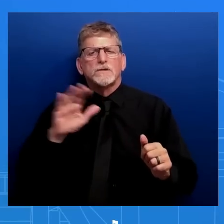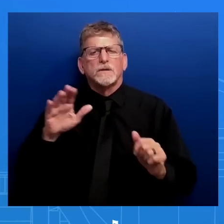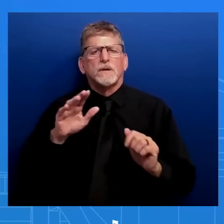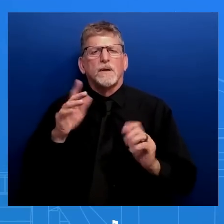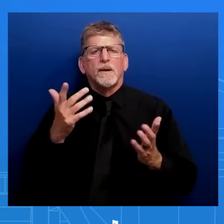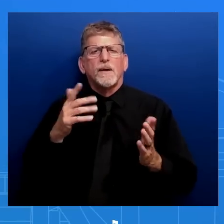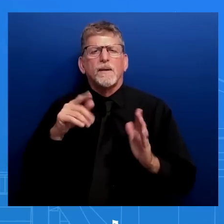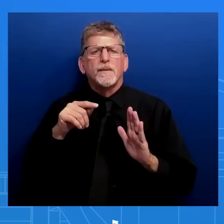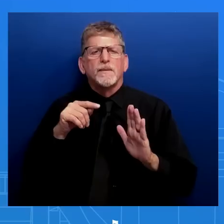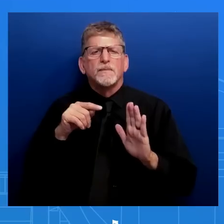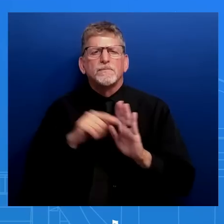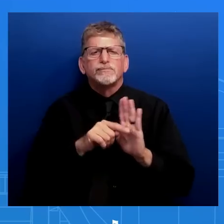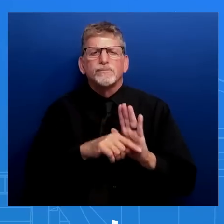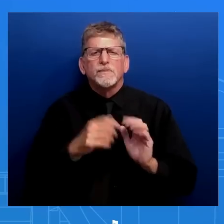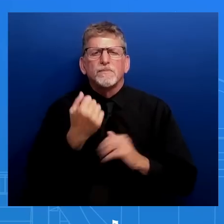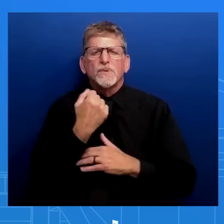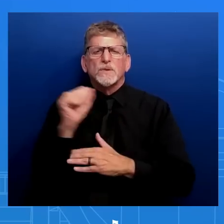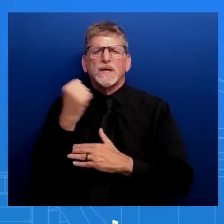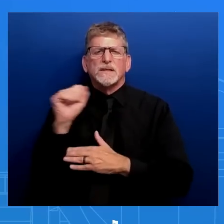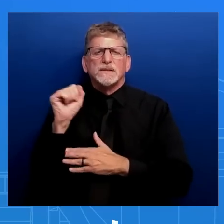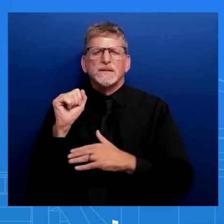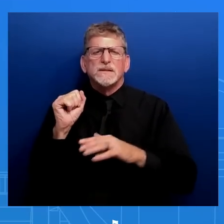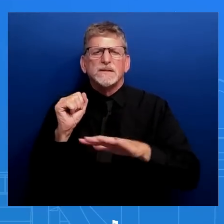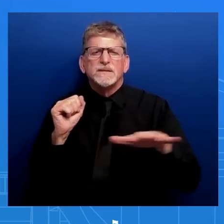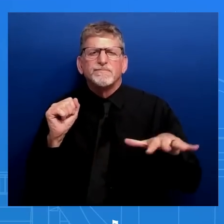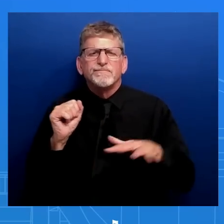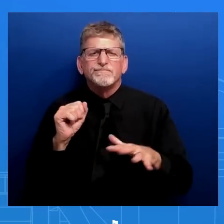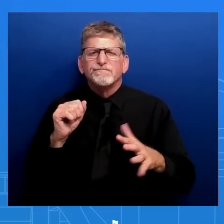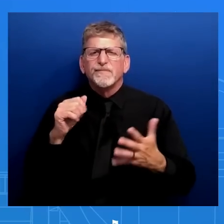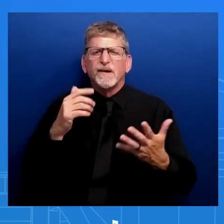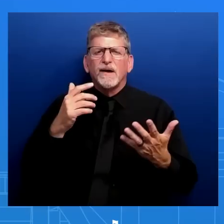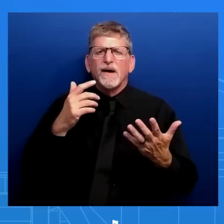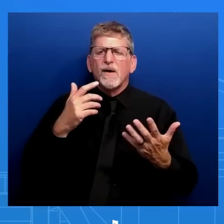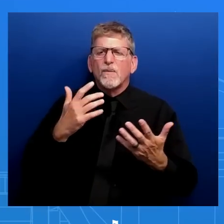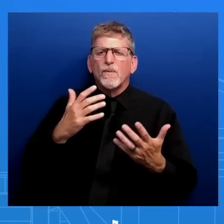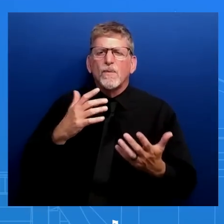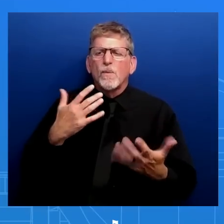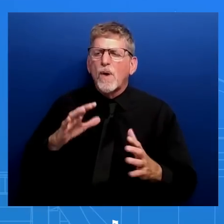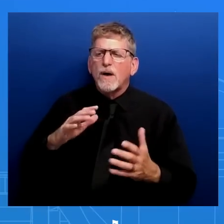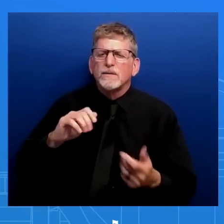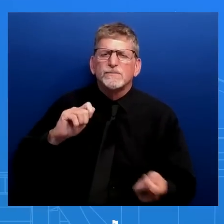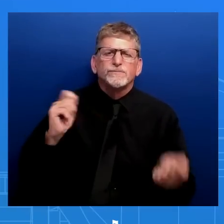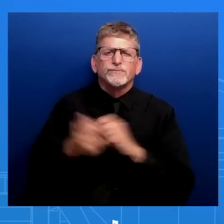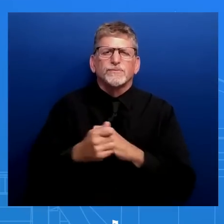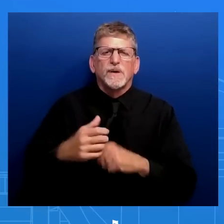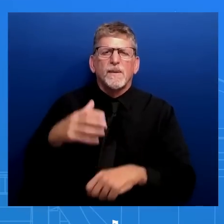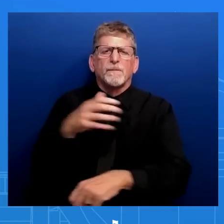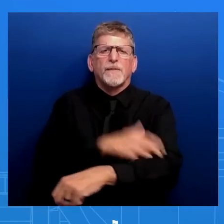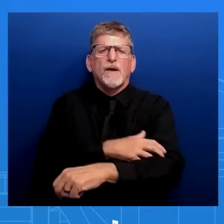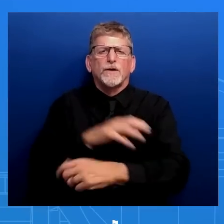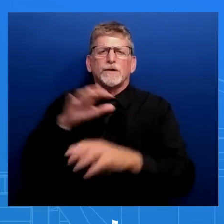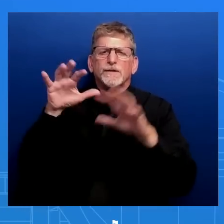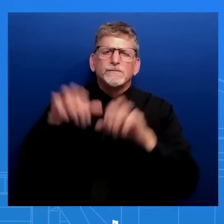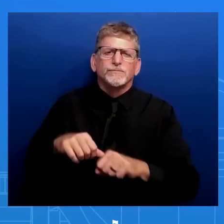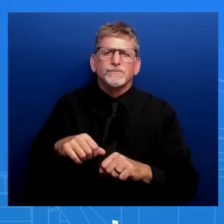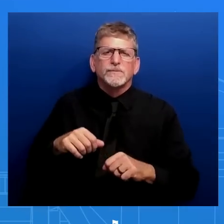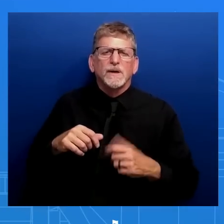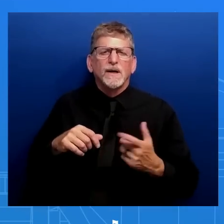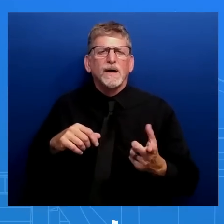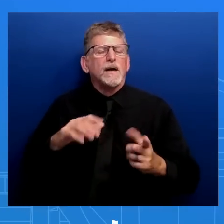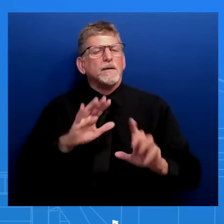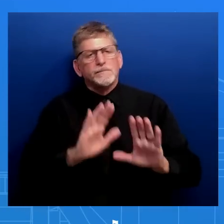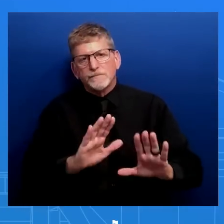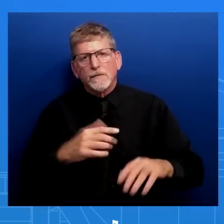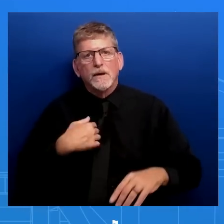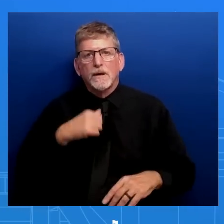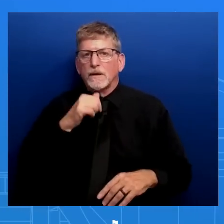overturn power in the country. Does the U.S. buy that? We're not taking a position on Mr. Prigozhin's motivations.